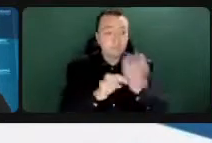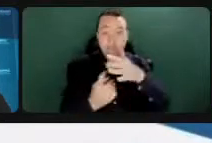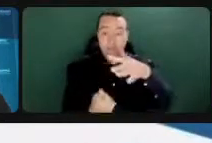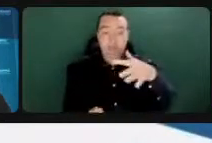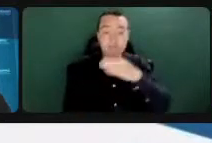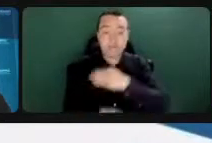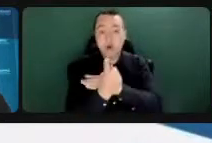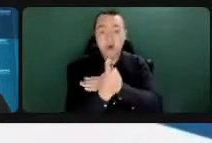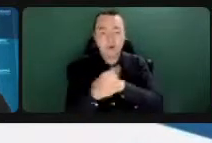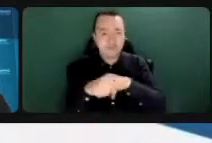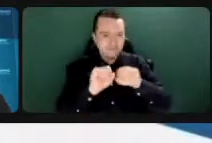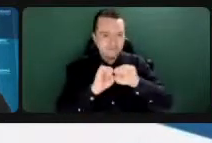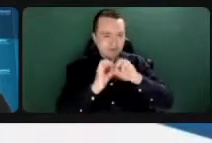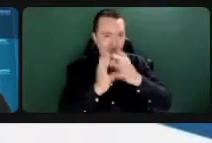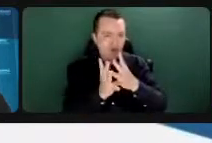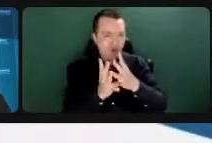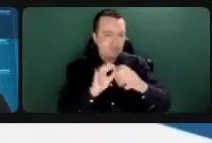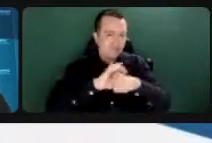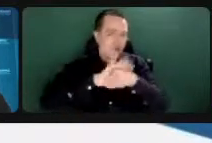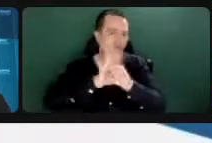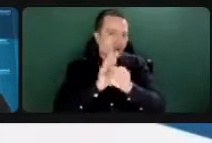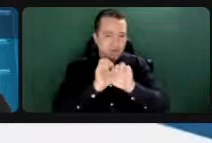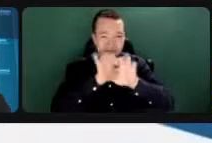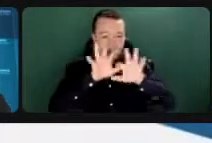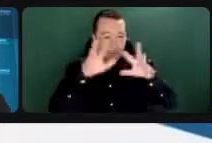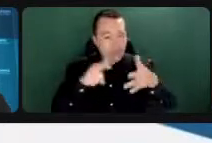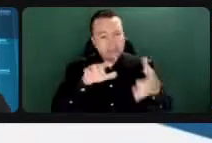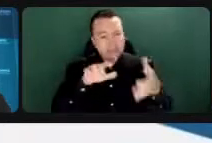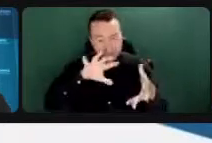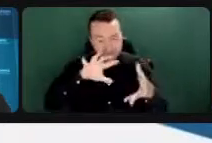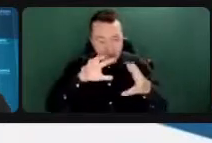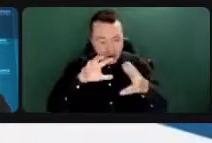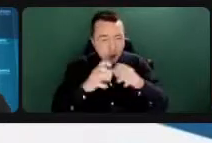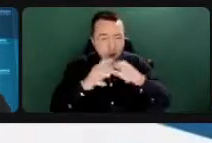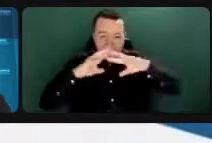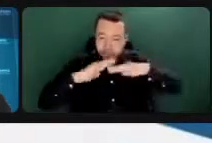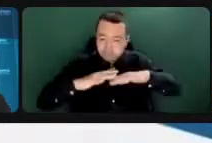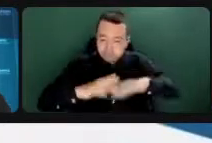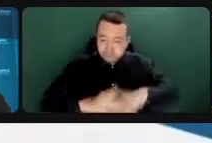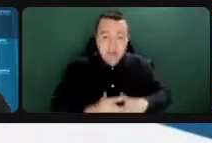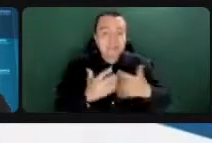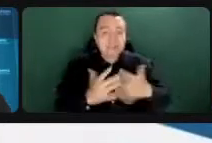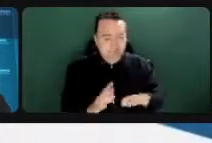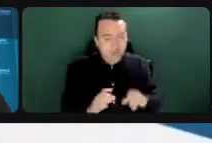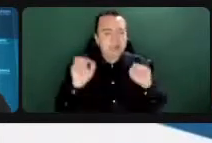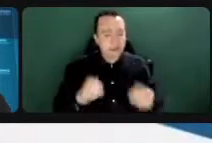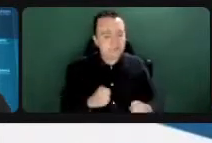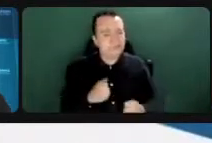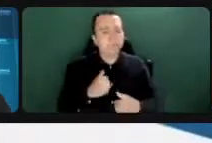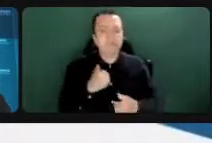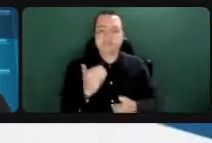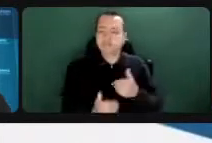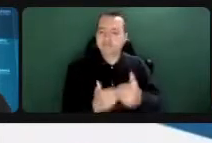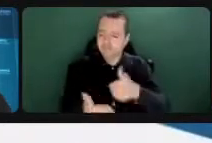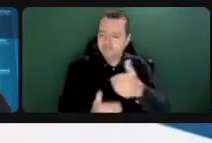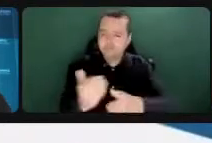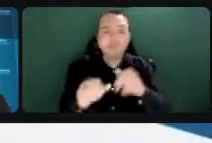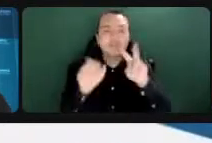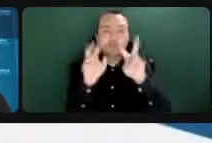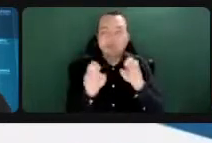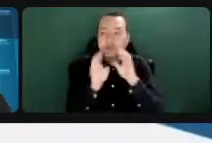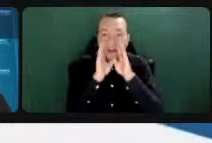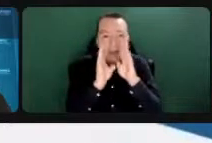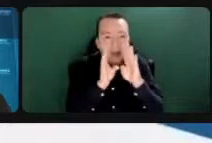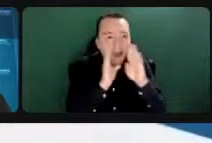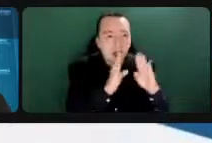of foregone care, but in a manner that addresses also health equity and facilitates the progress towards the achievement of universal